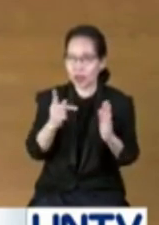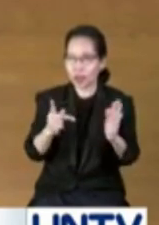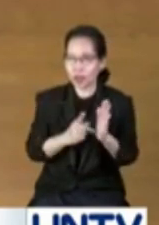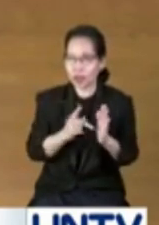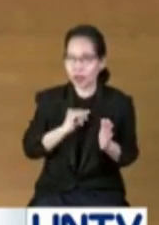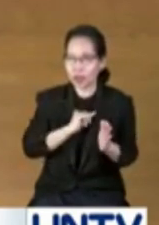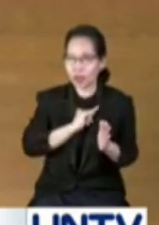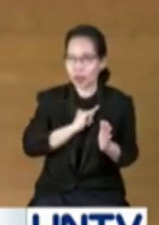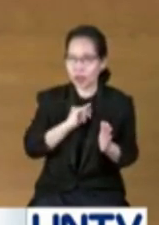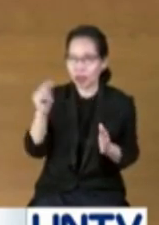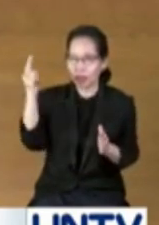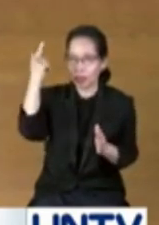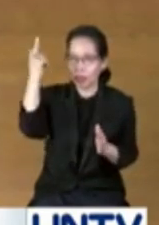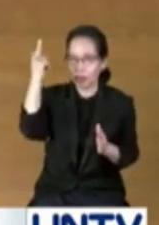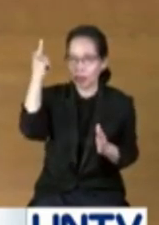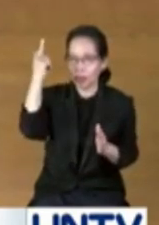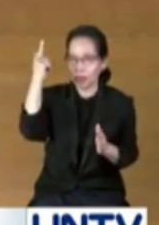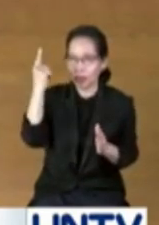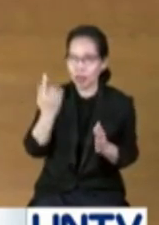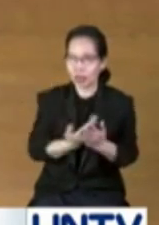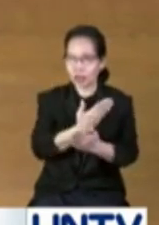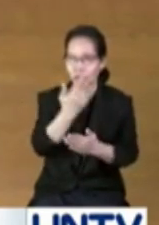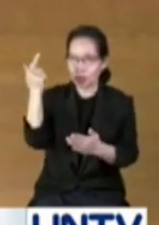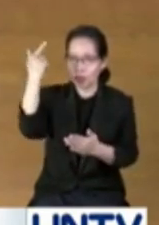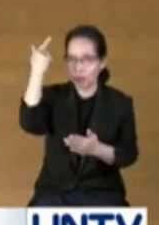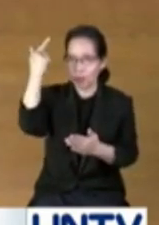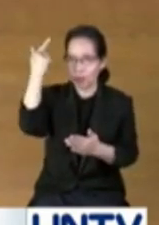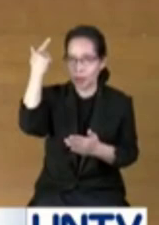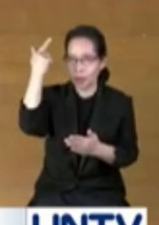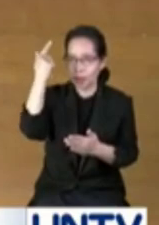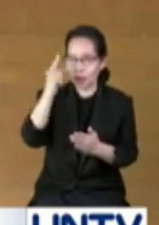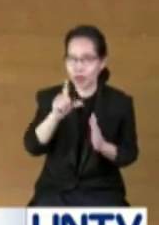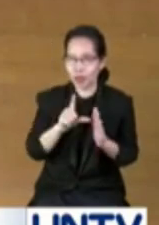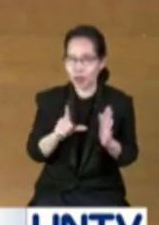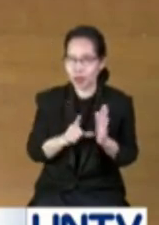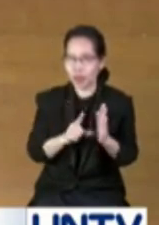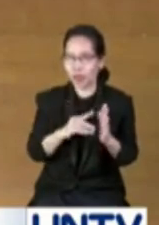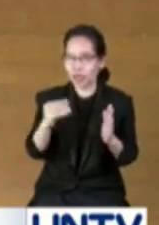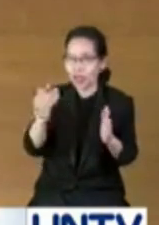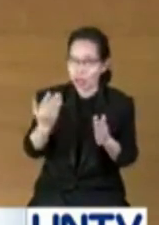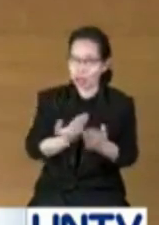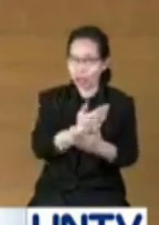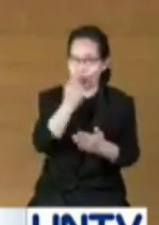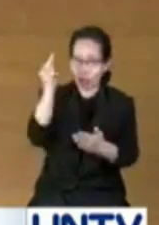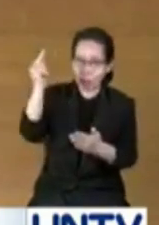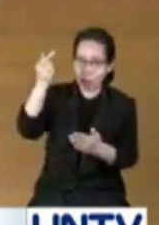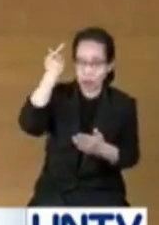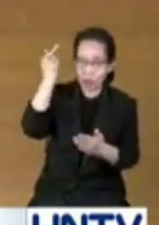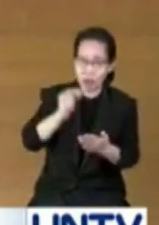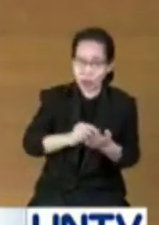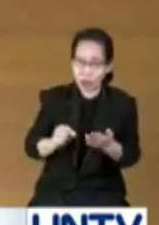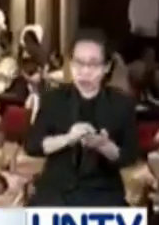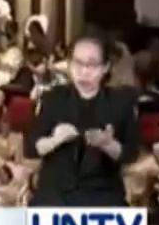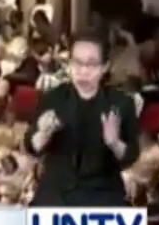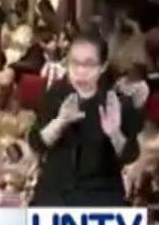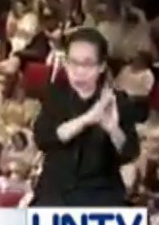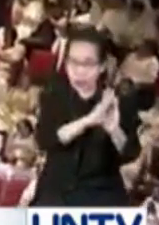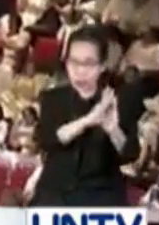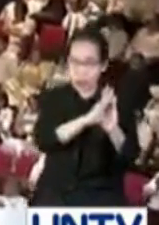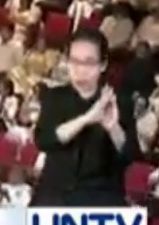to enact a new government procurement law and a new government auditing code.